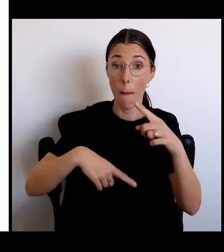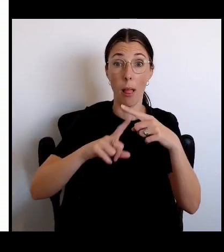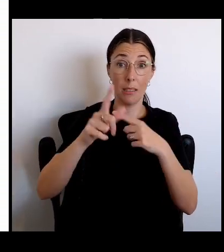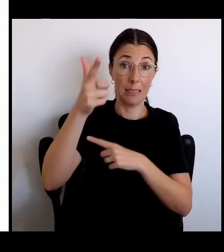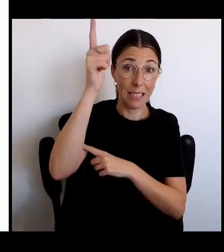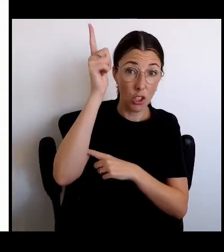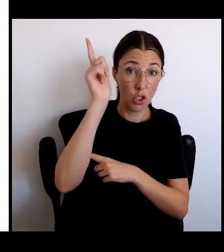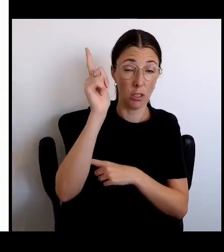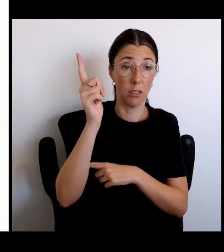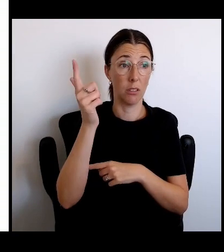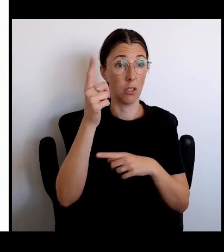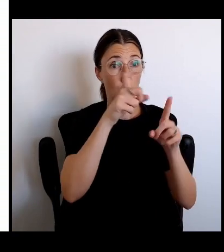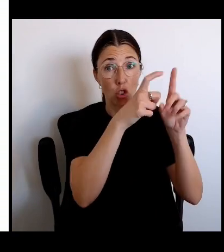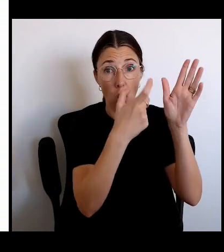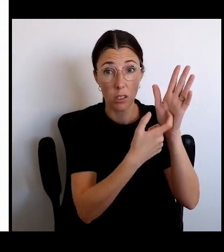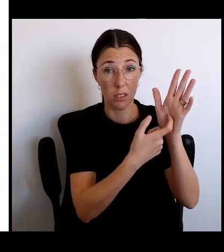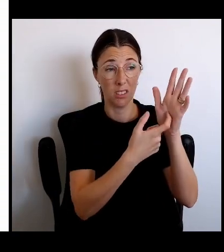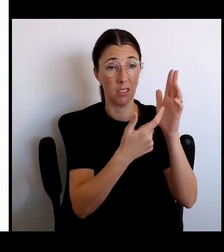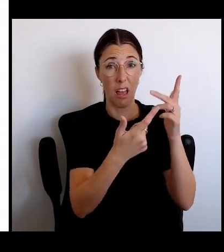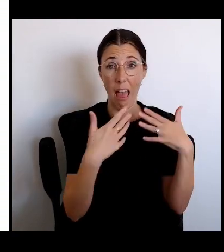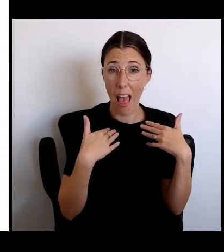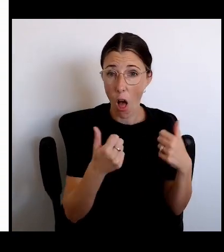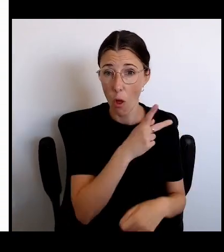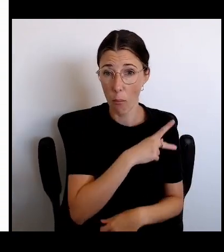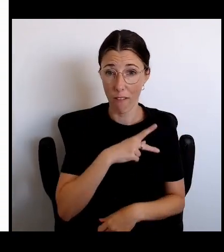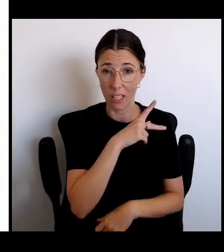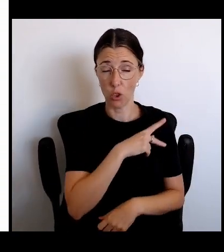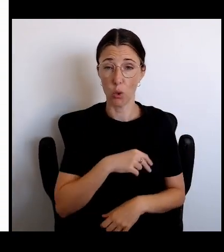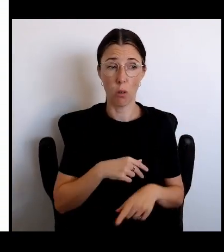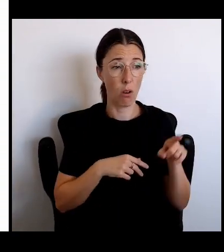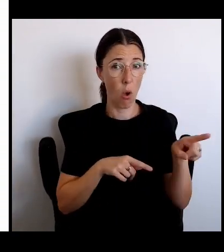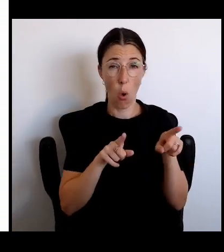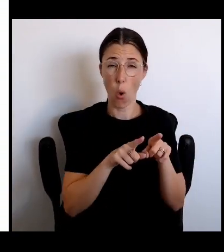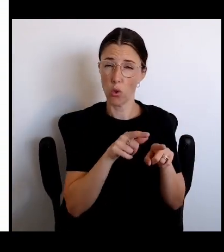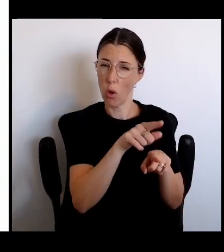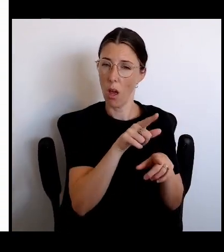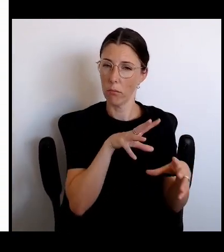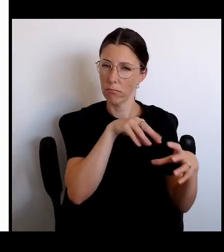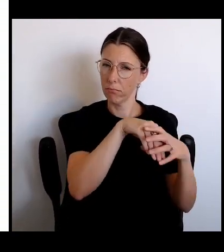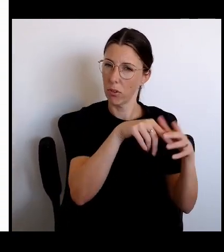also identify with the opinions of their sports coaches and other